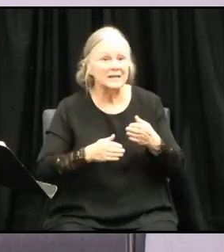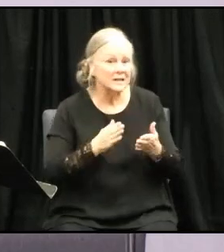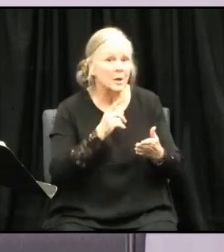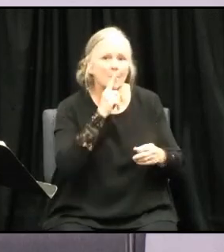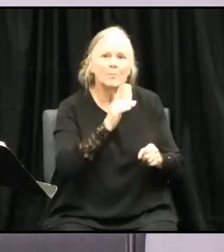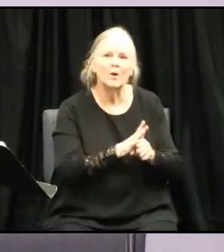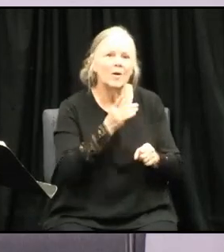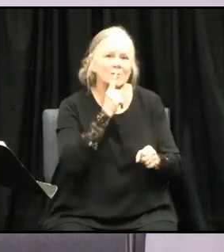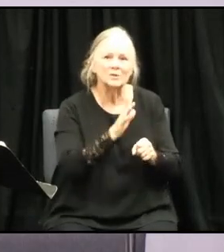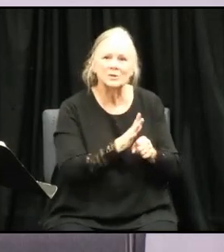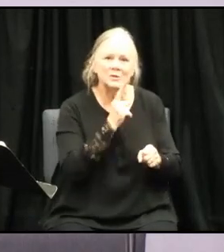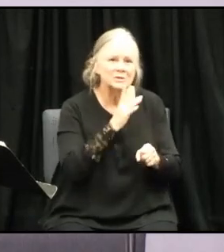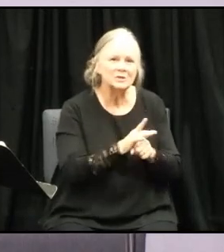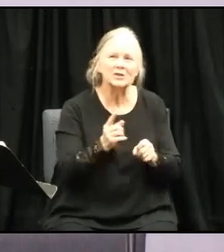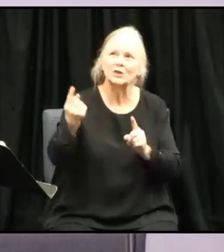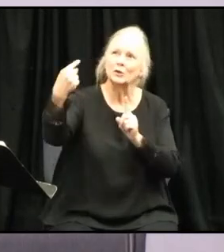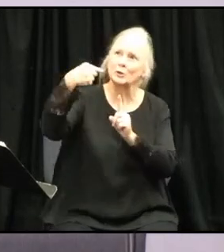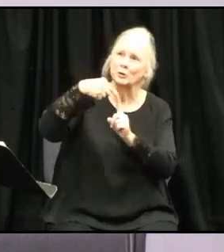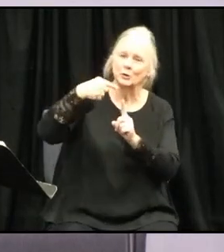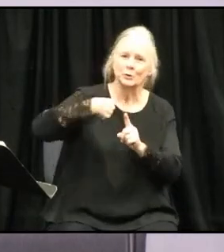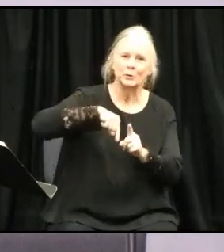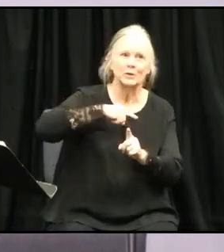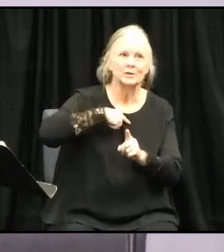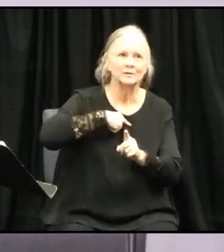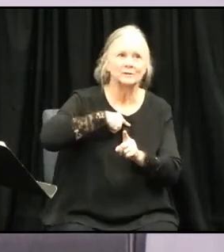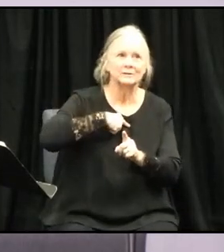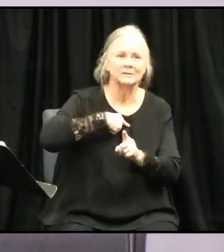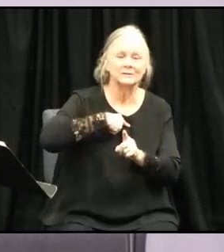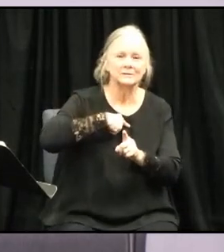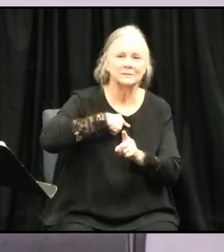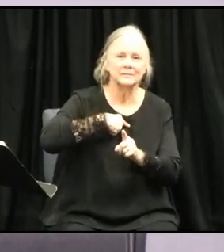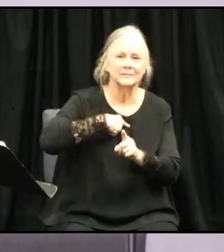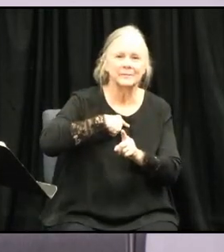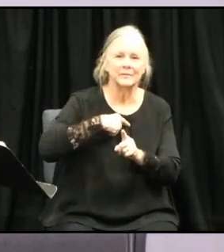says, full access into the grace upon which we stand.